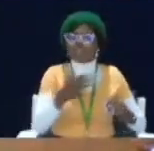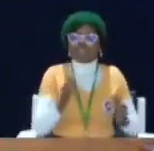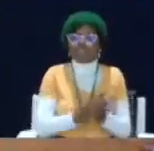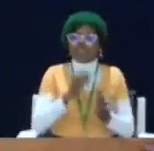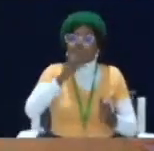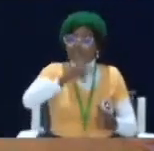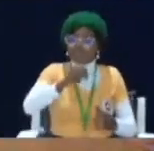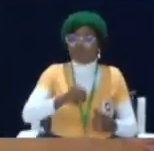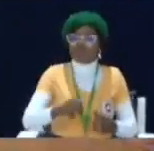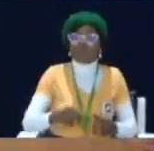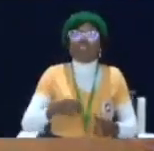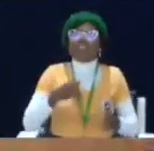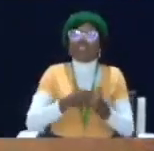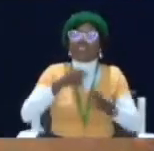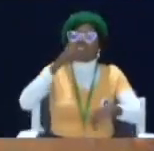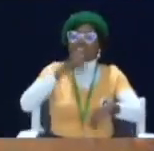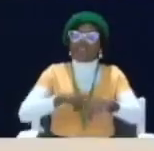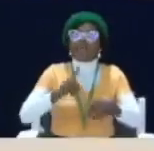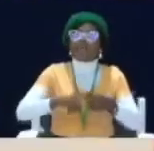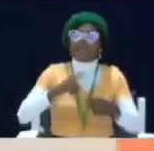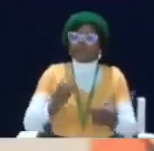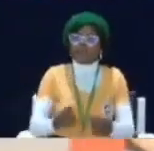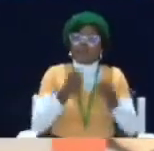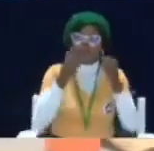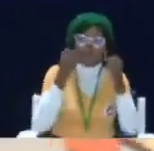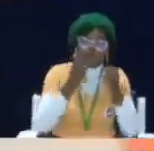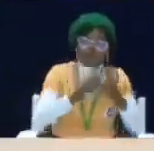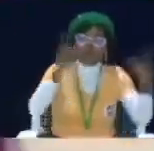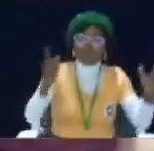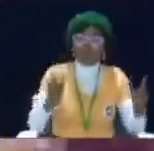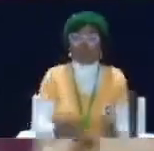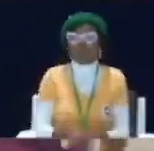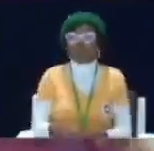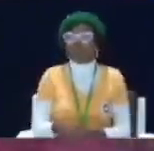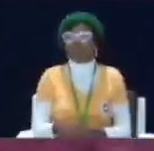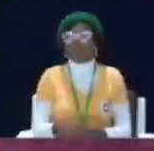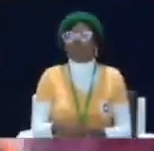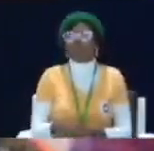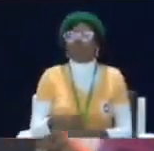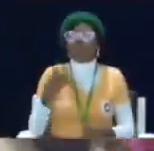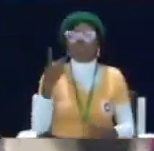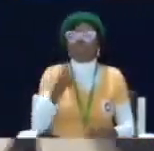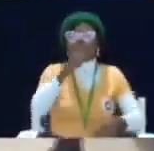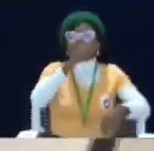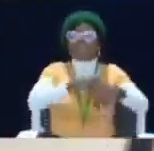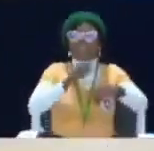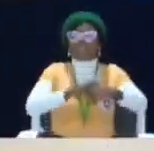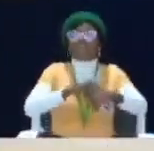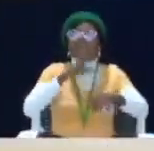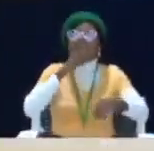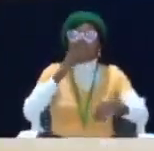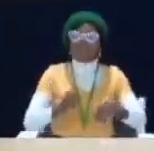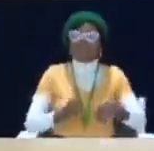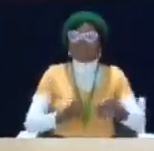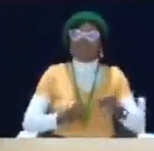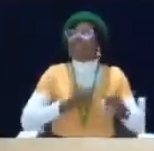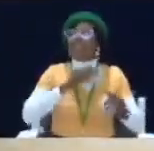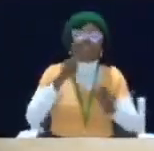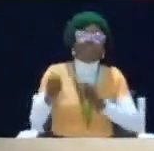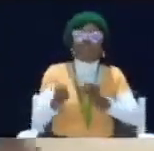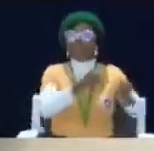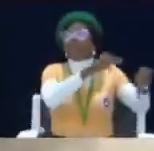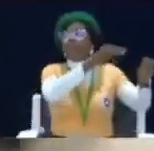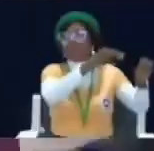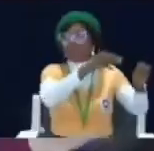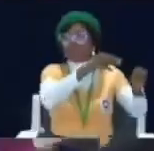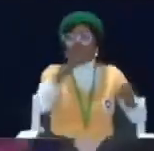It's time to enlarge. Look up to the clock. The time is ticking. Now is the time